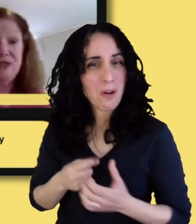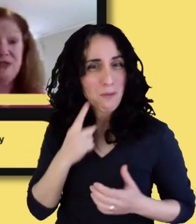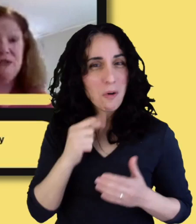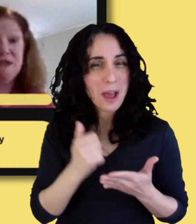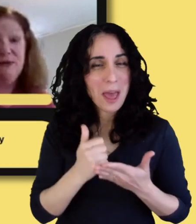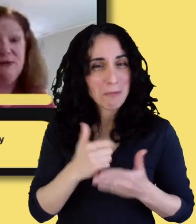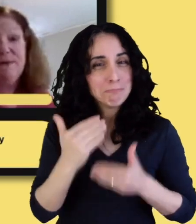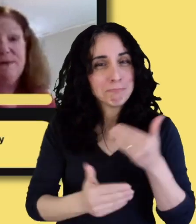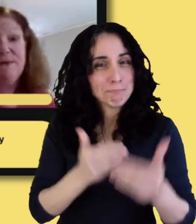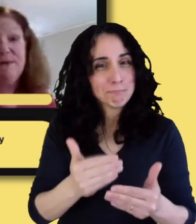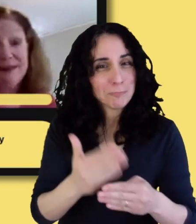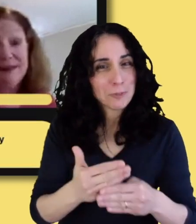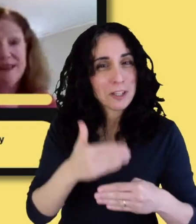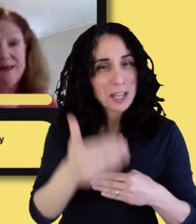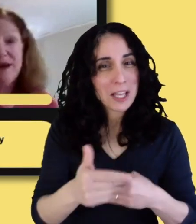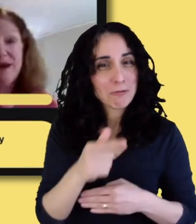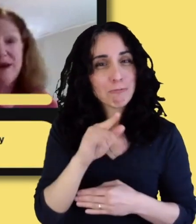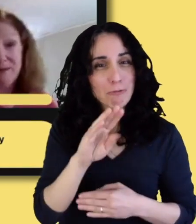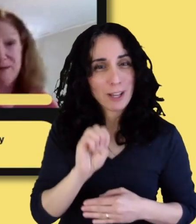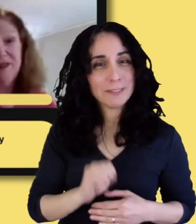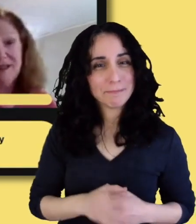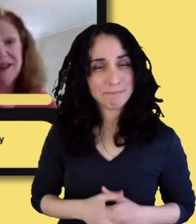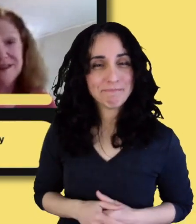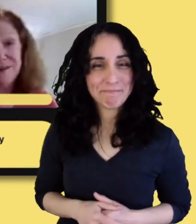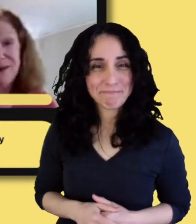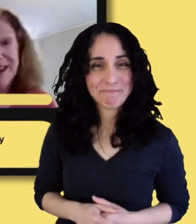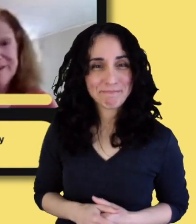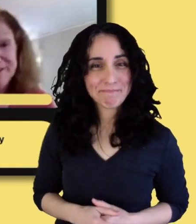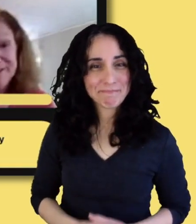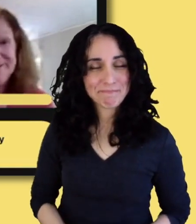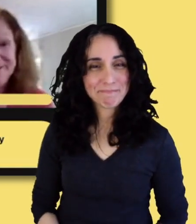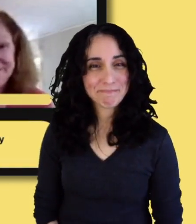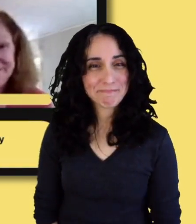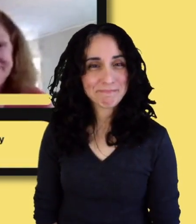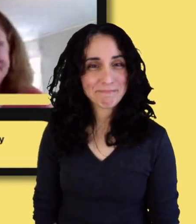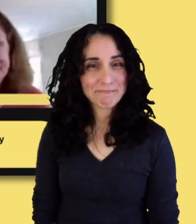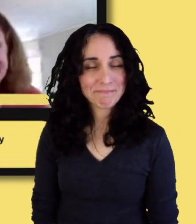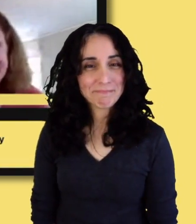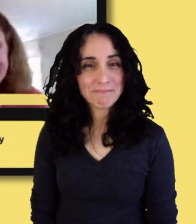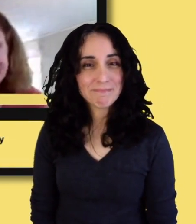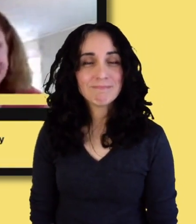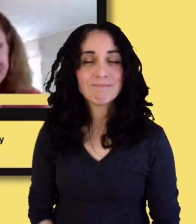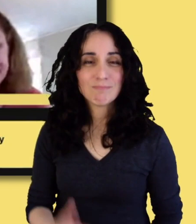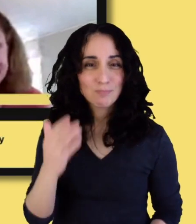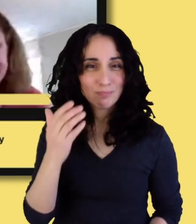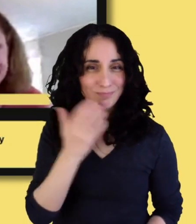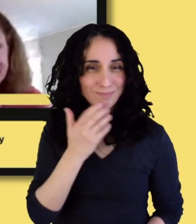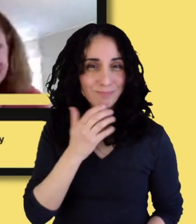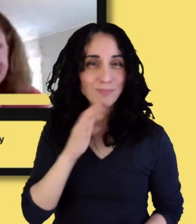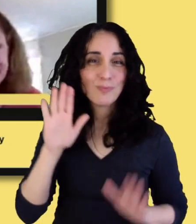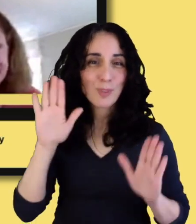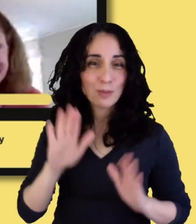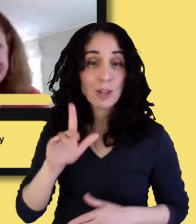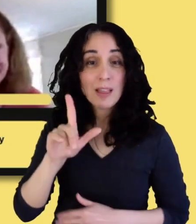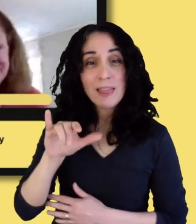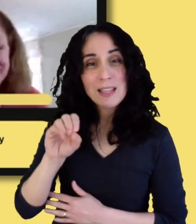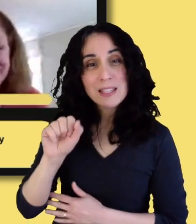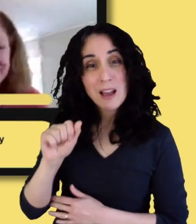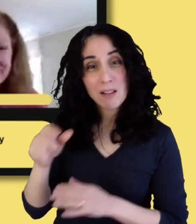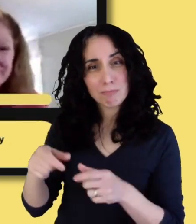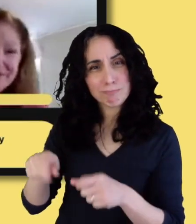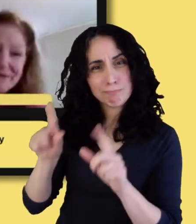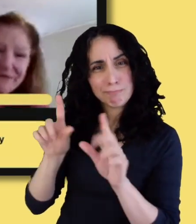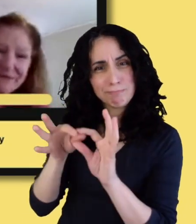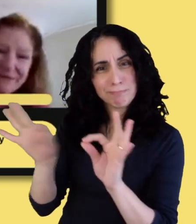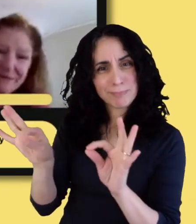any additional support they may need to get them up and moving in the next grade. I think that's awesome. So Lisa is